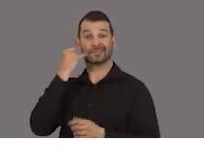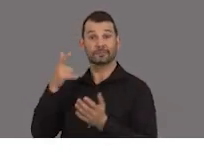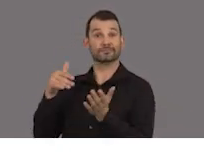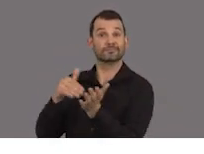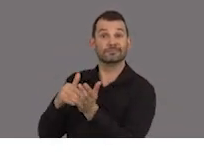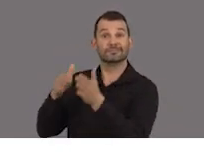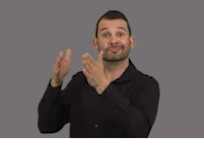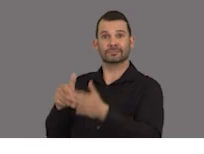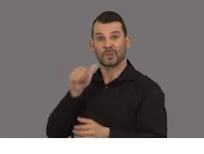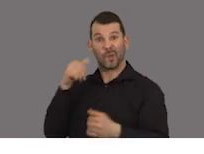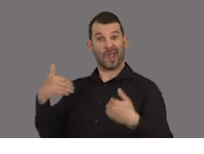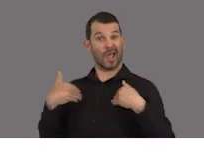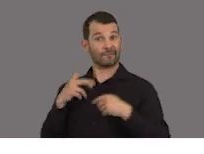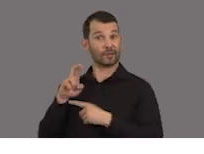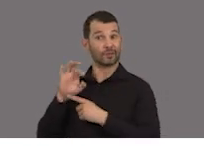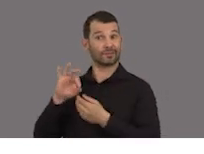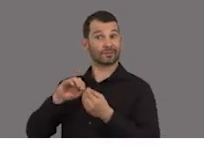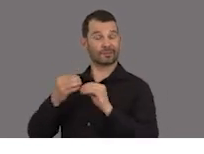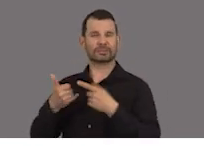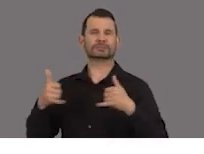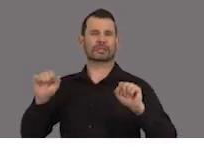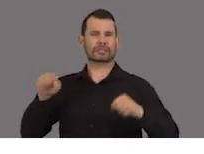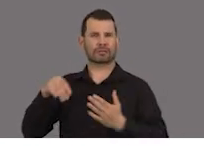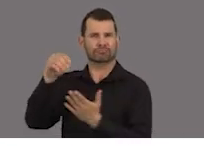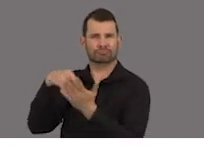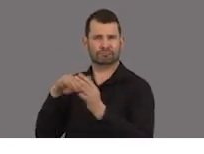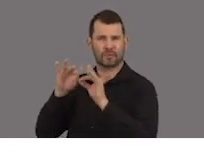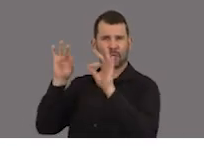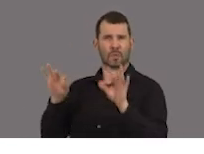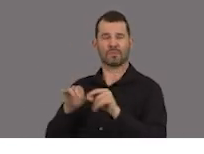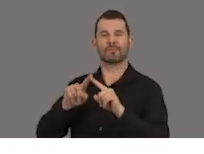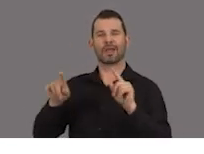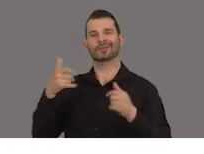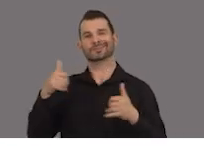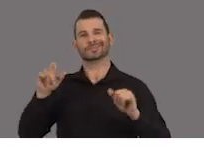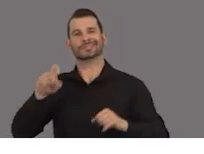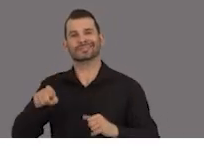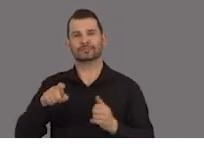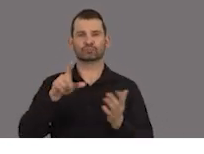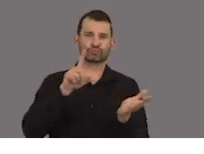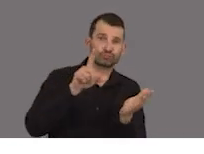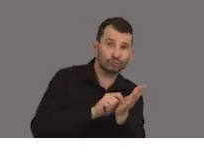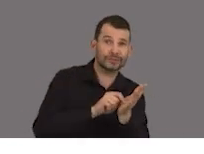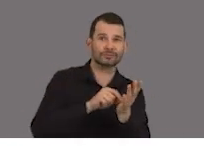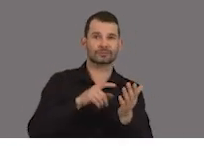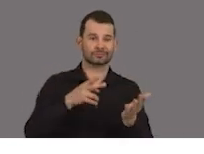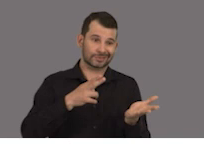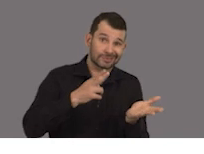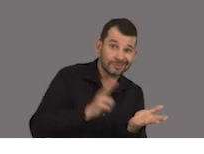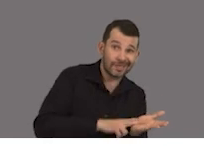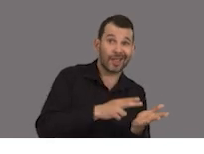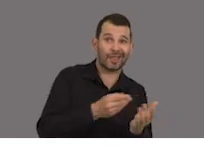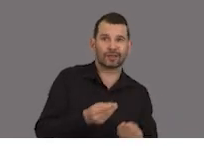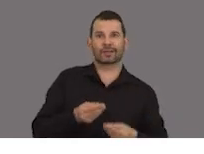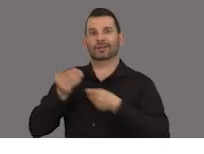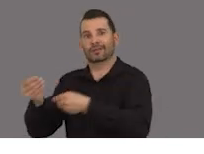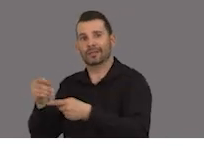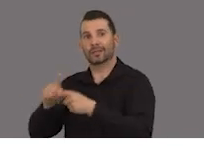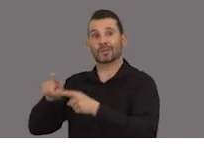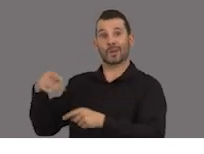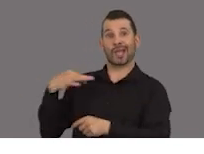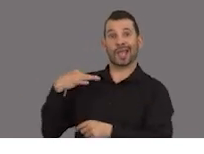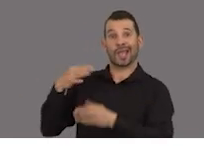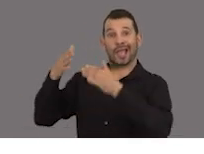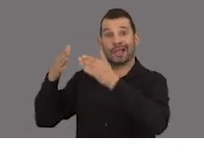If the medical practitioner doesn't have the reference number, they can still complete the form, but they will need to print,